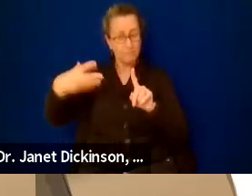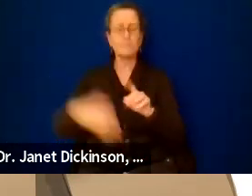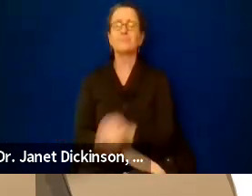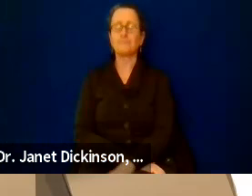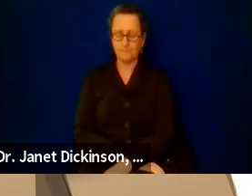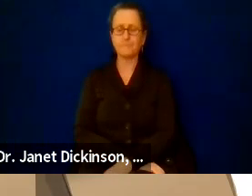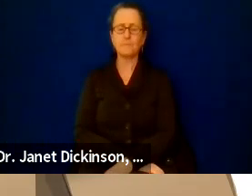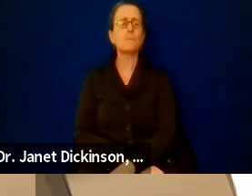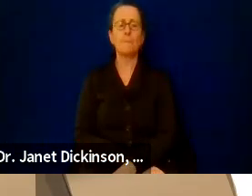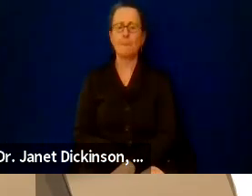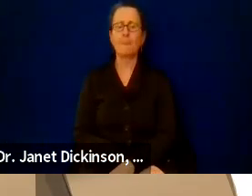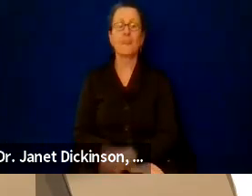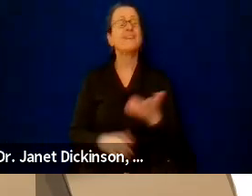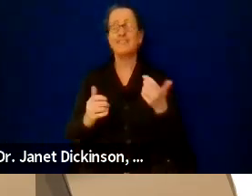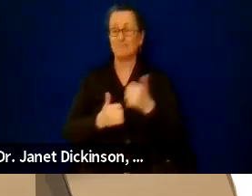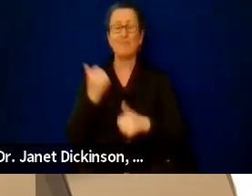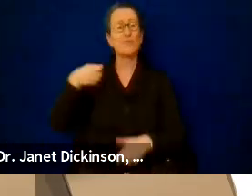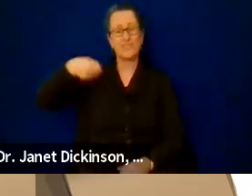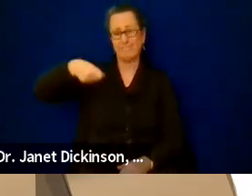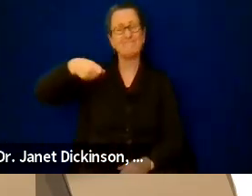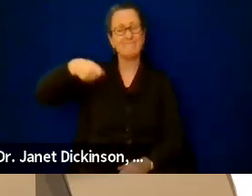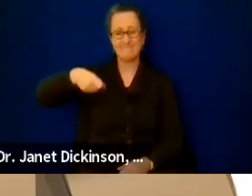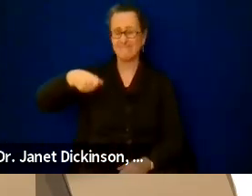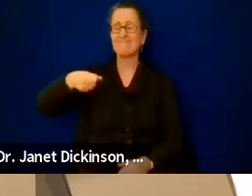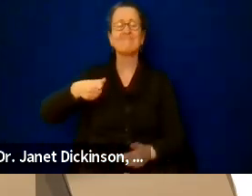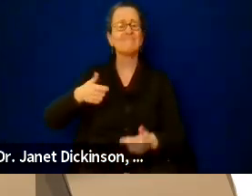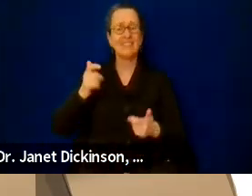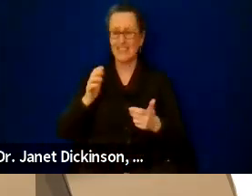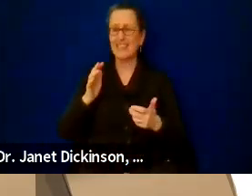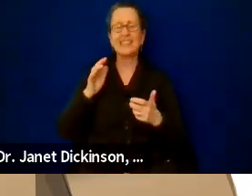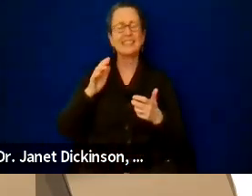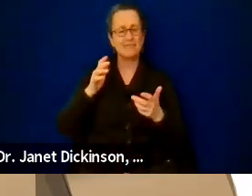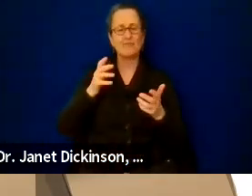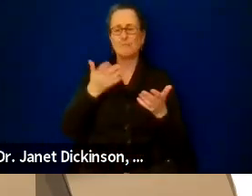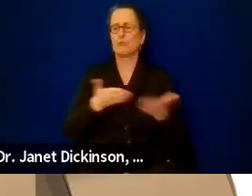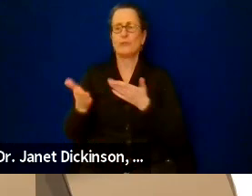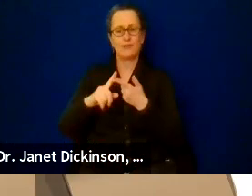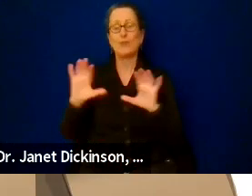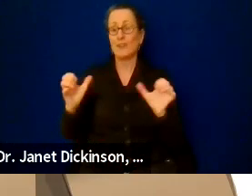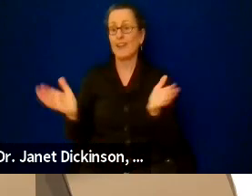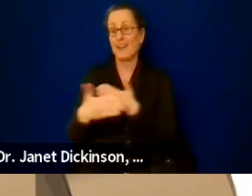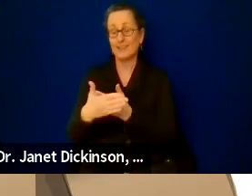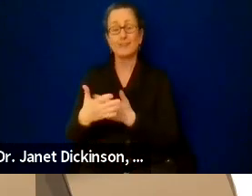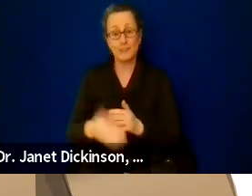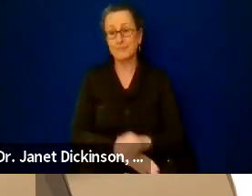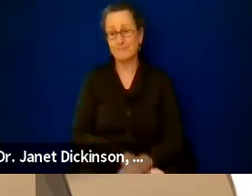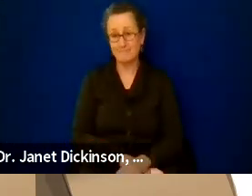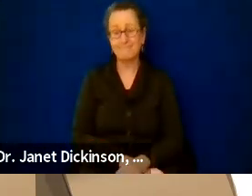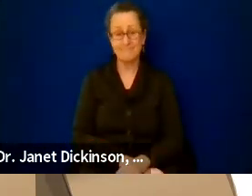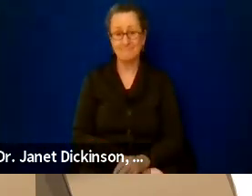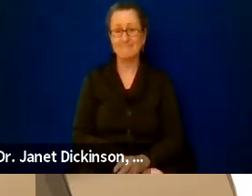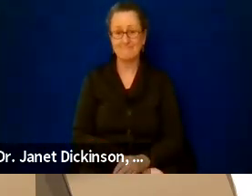Basically, it'll be a grab and go situation, and depending on the school, and each of the principals can certainly speak to their own schools in a couple of